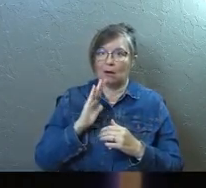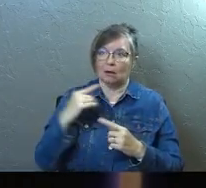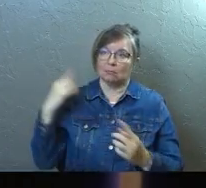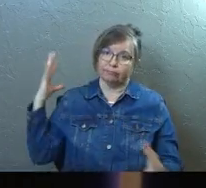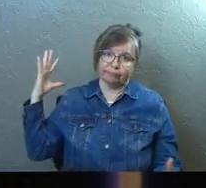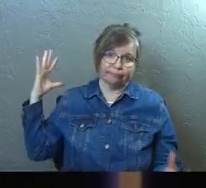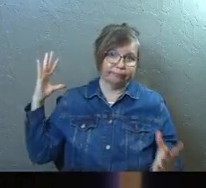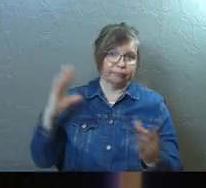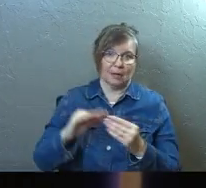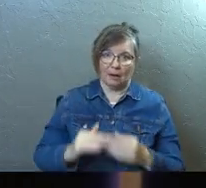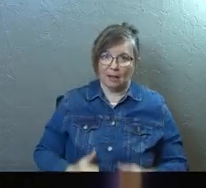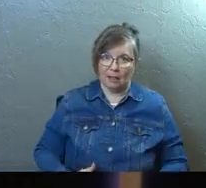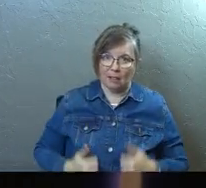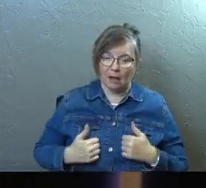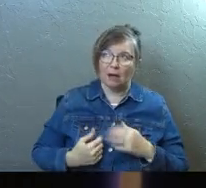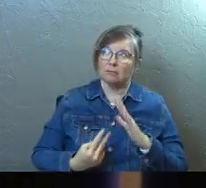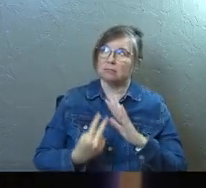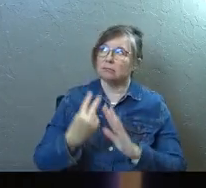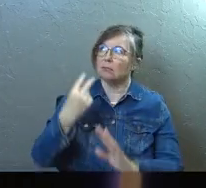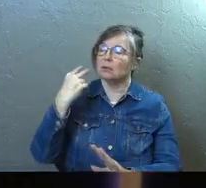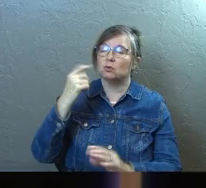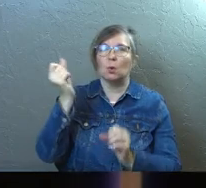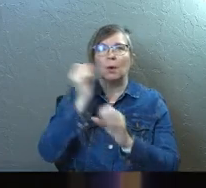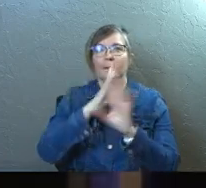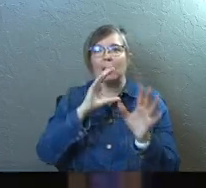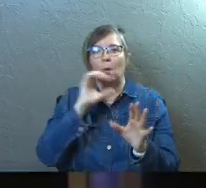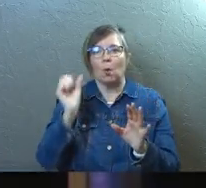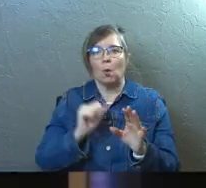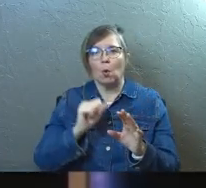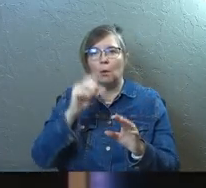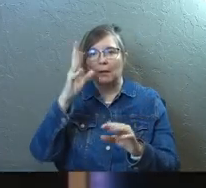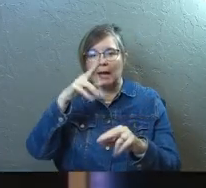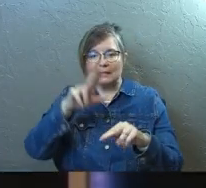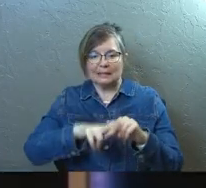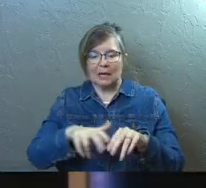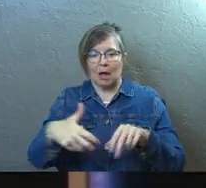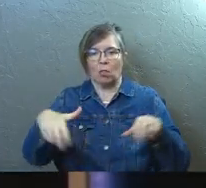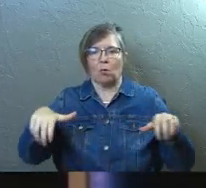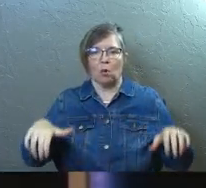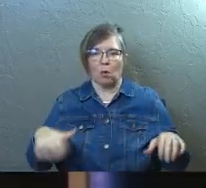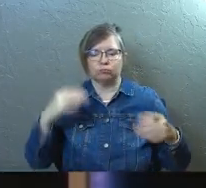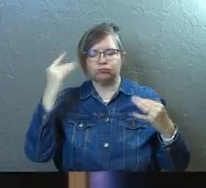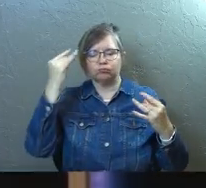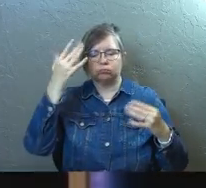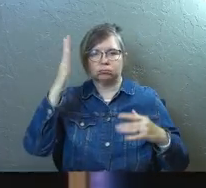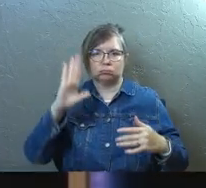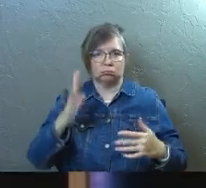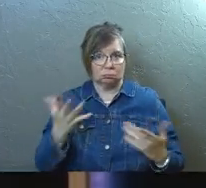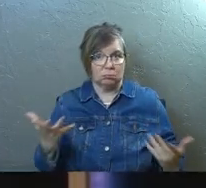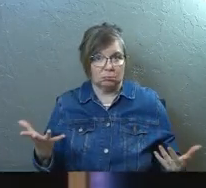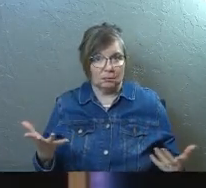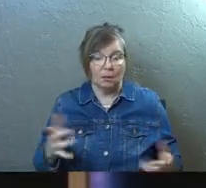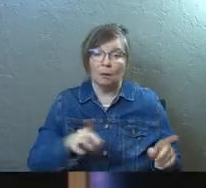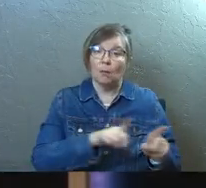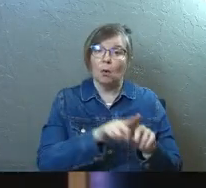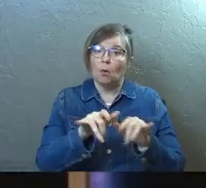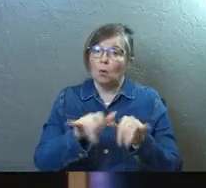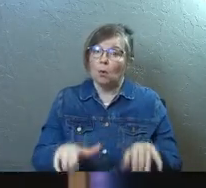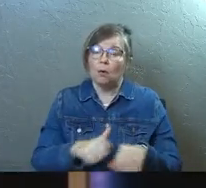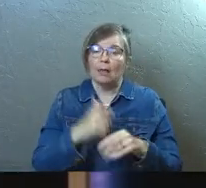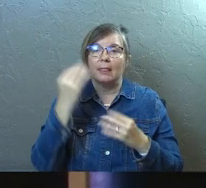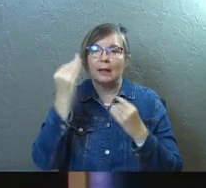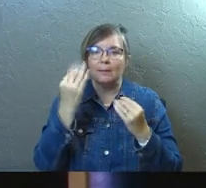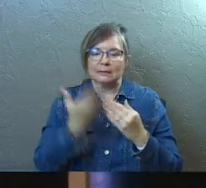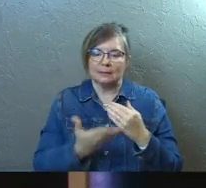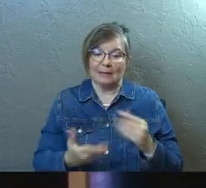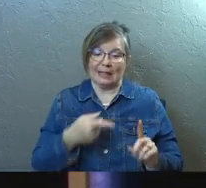all across his life. Imagine an older guy sitting on his throne thinking about God, but also thinking